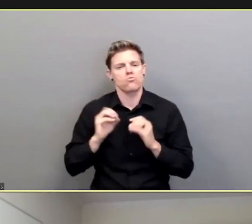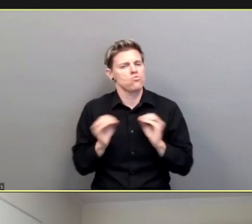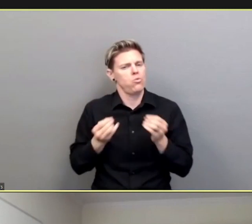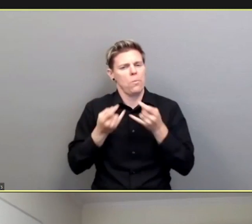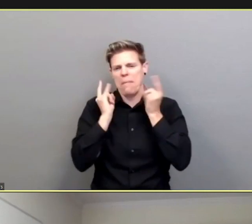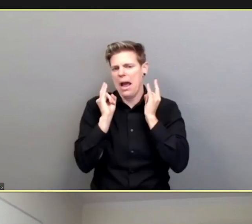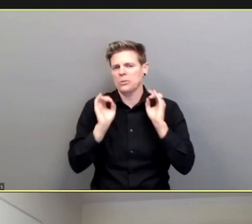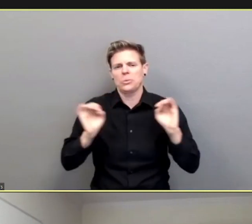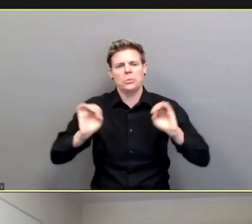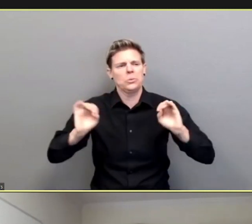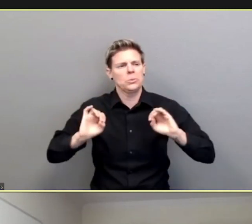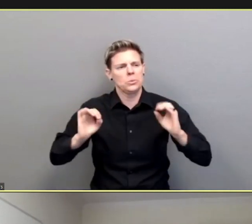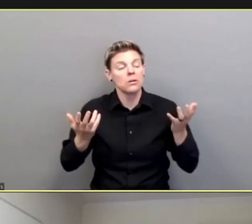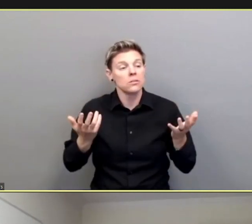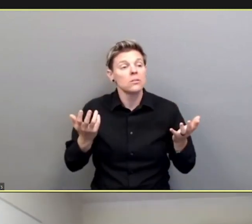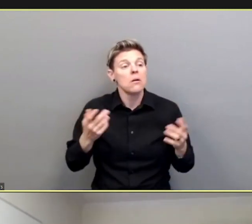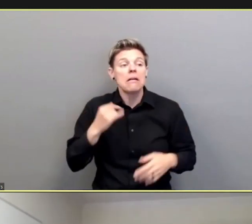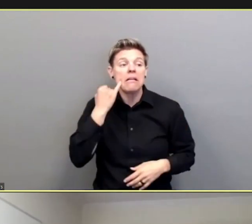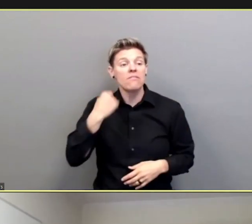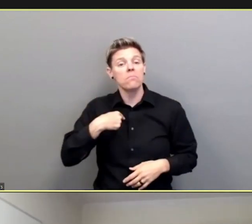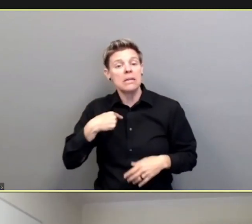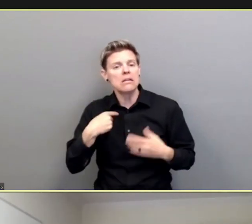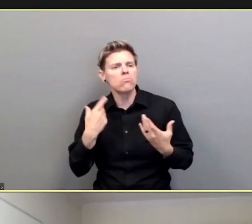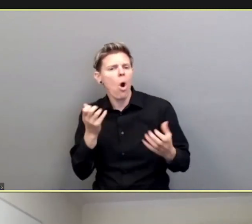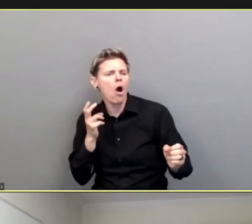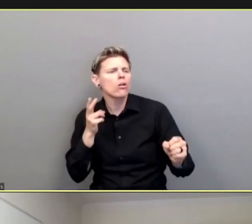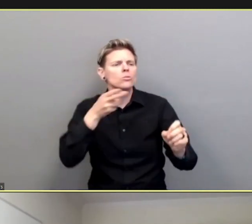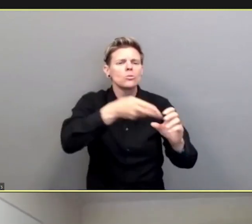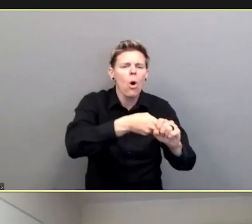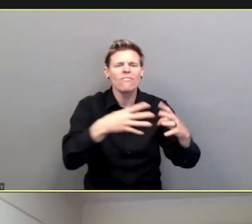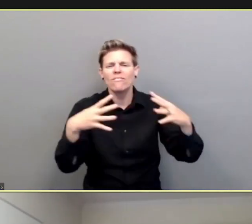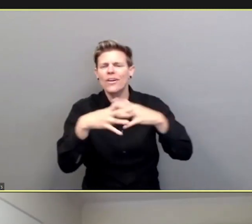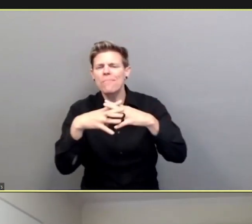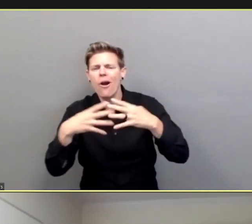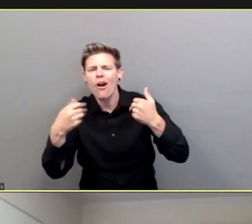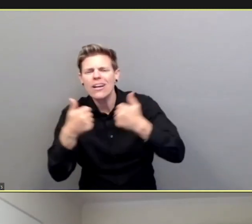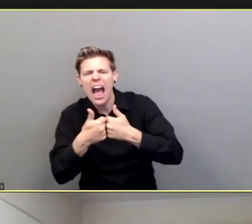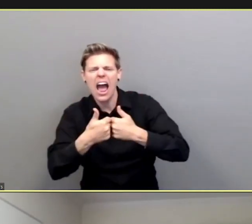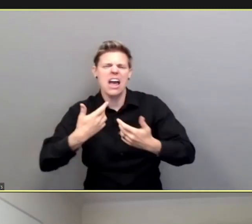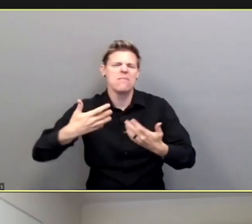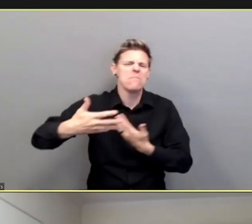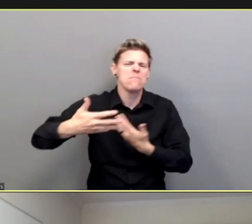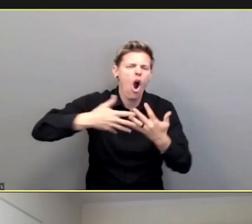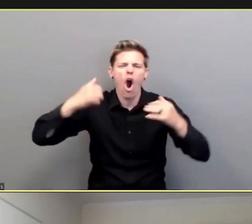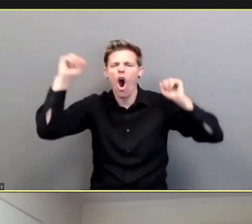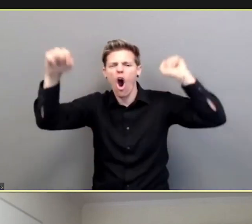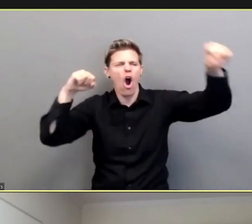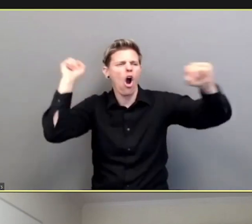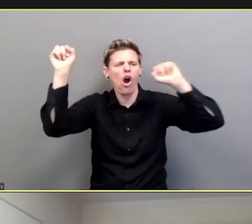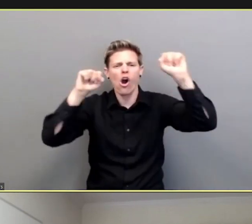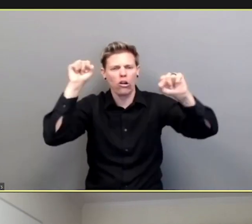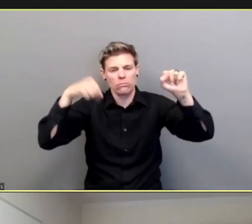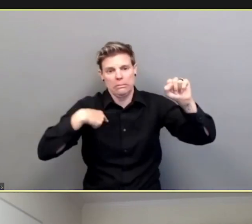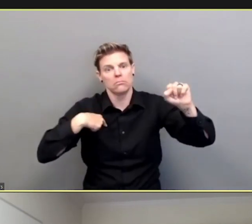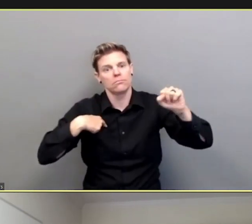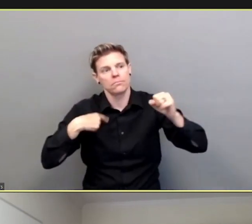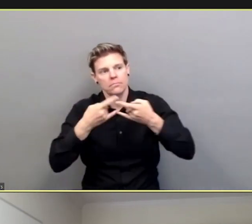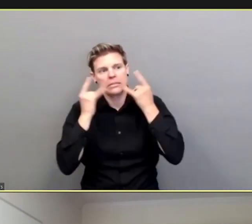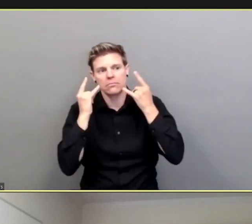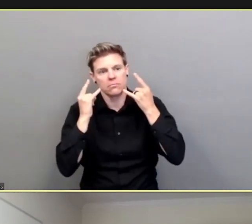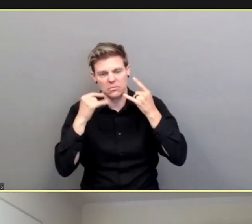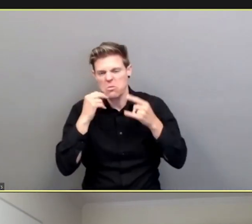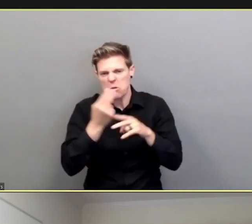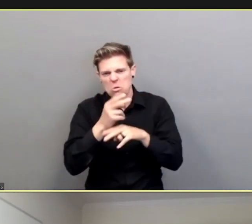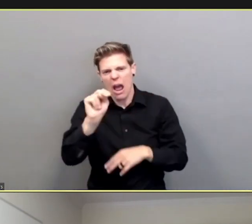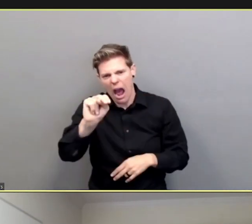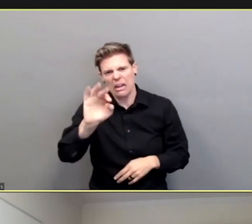football game, in a packed crowd, I'd probably wear a N95 and wrap around eye protection.